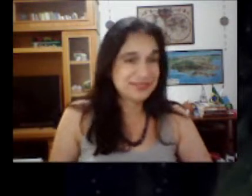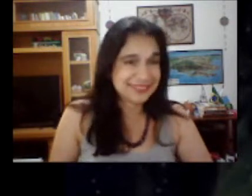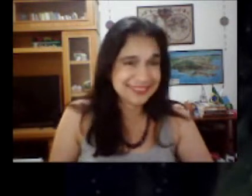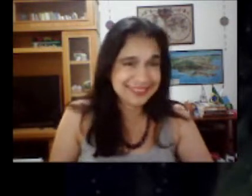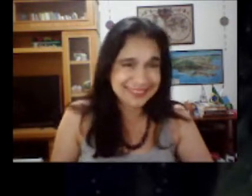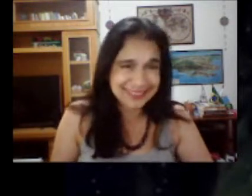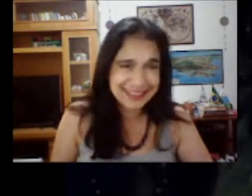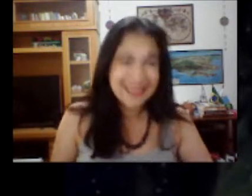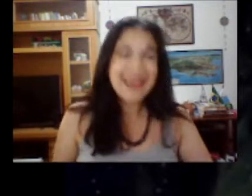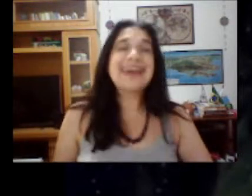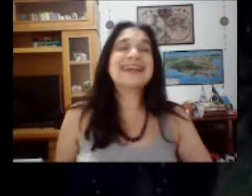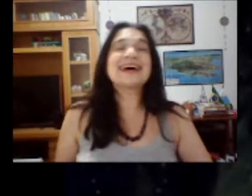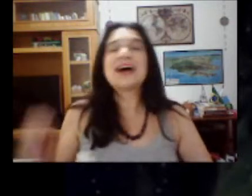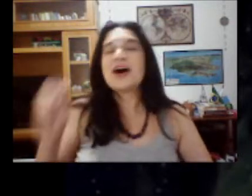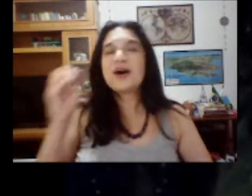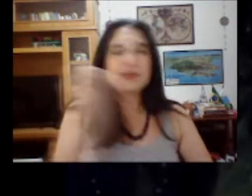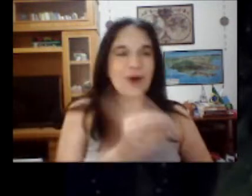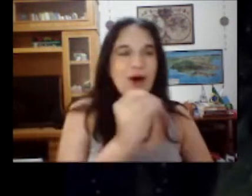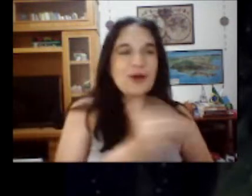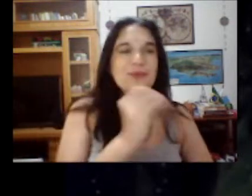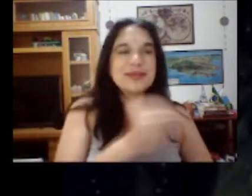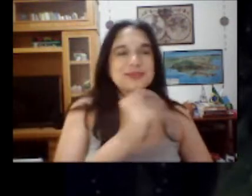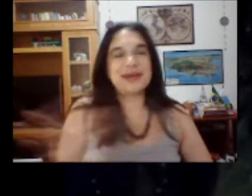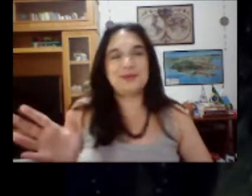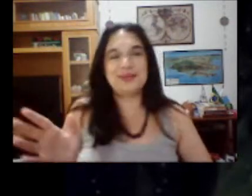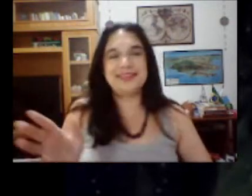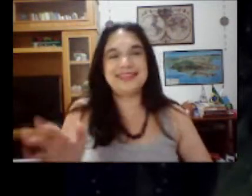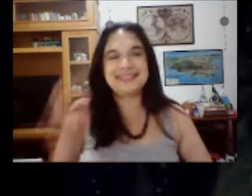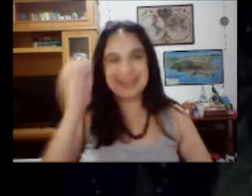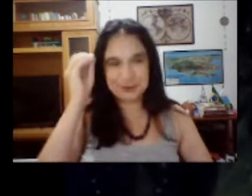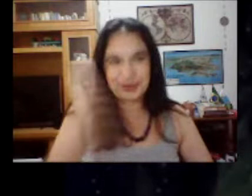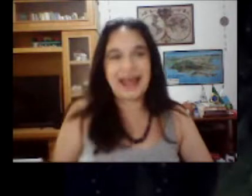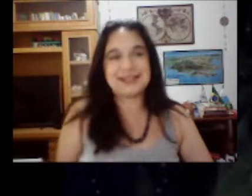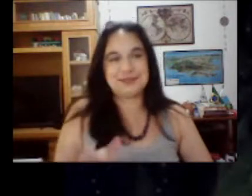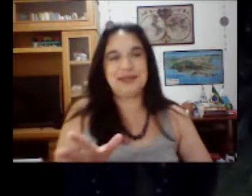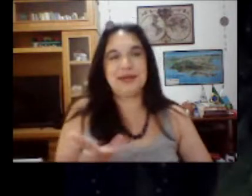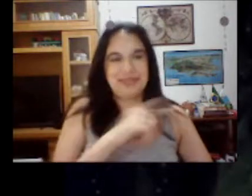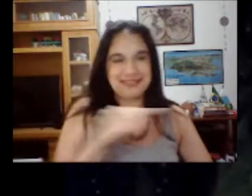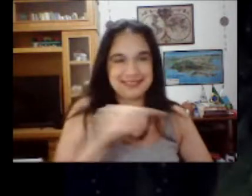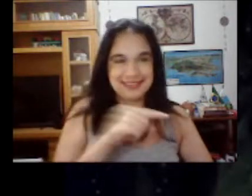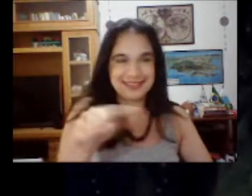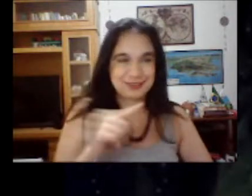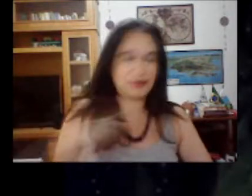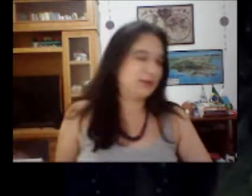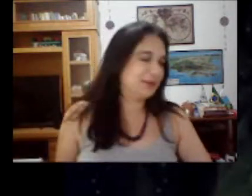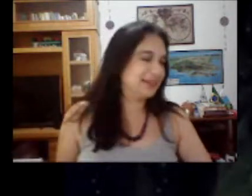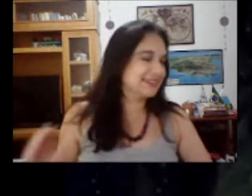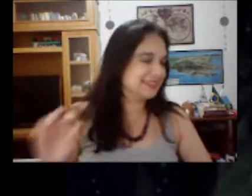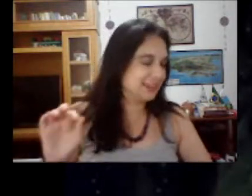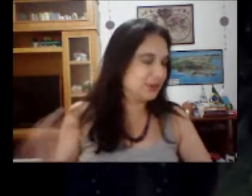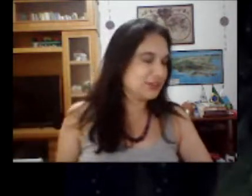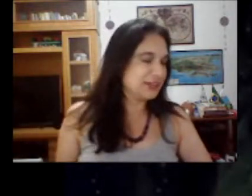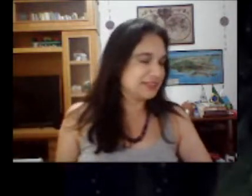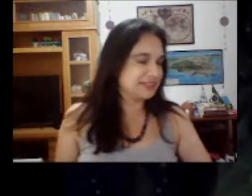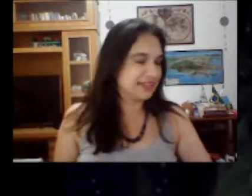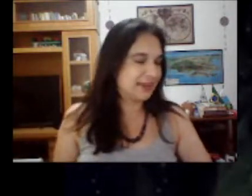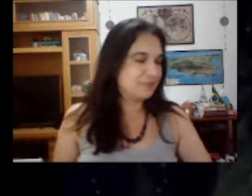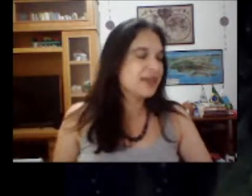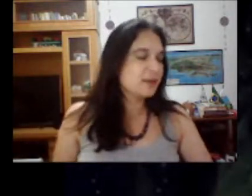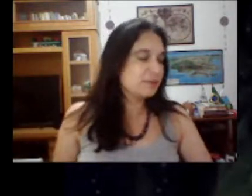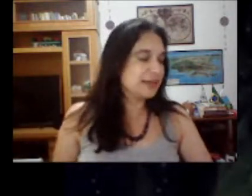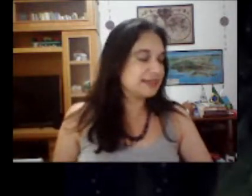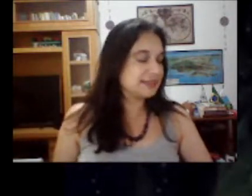come. And always when I read this, it cracks me up, this part, because he goes on to